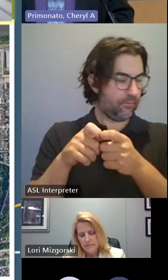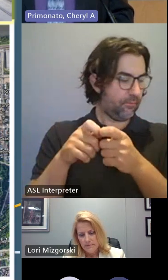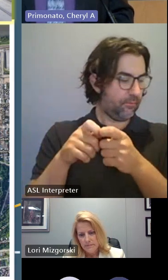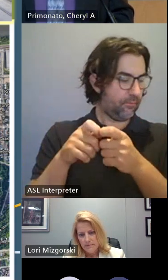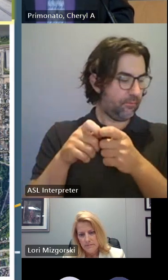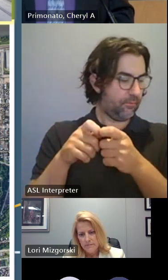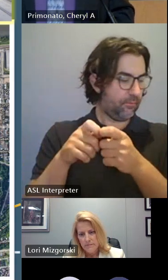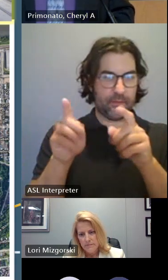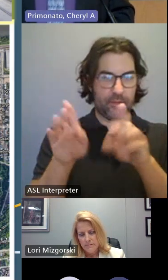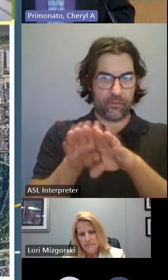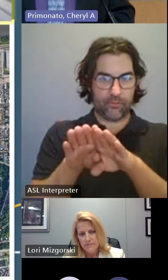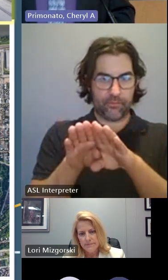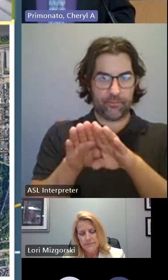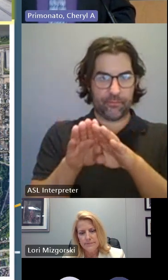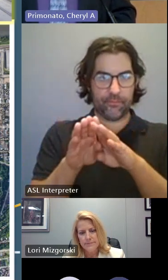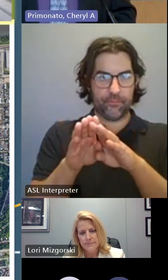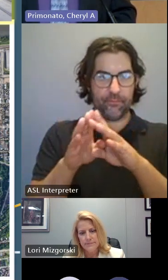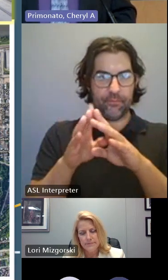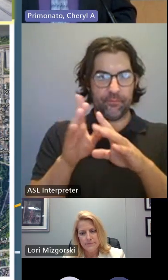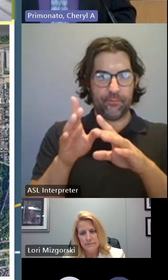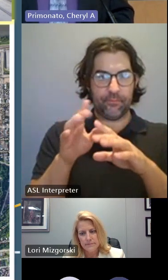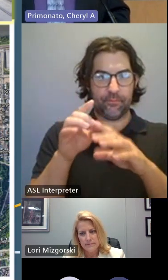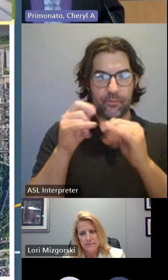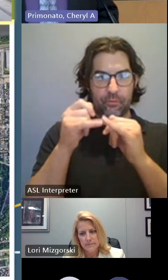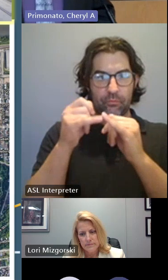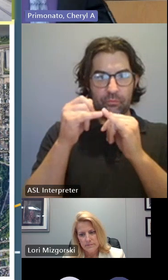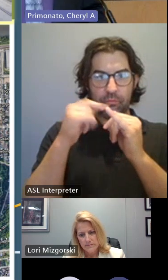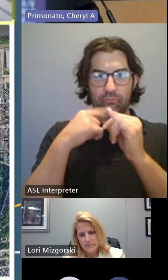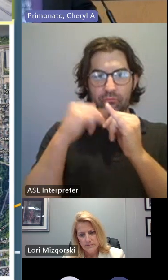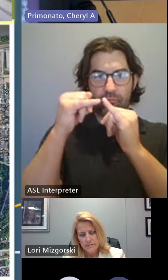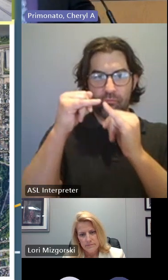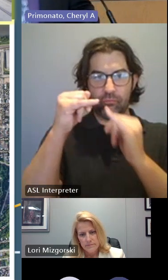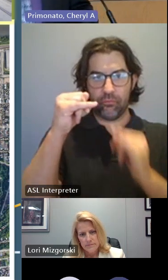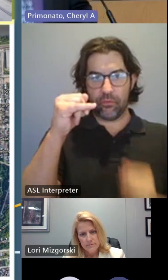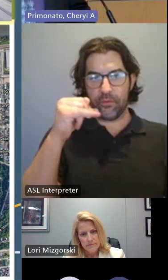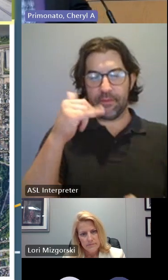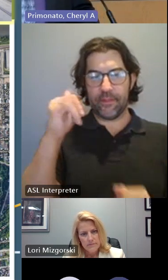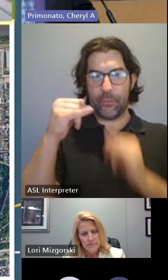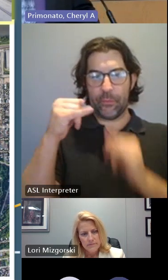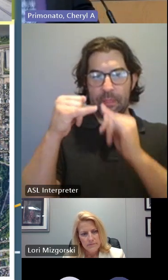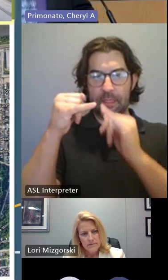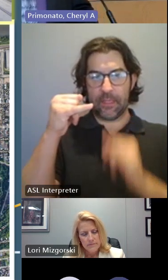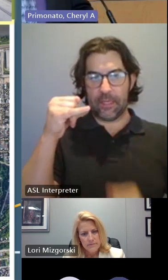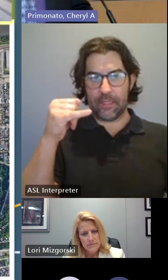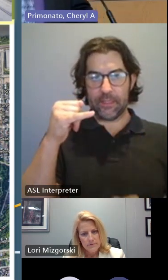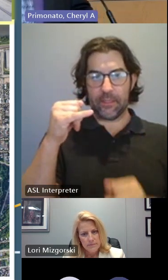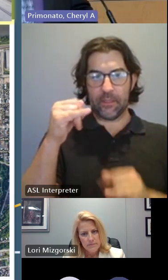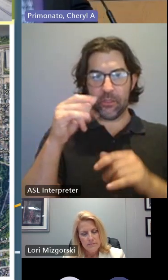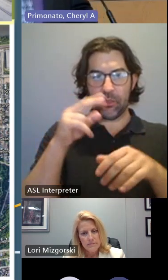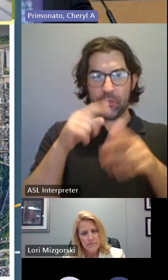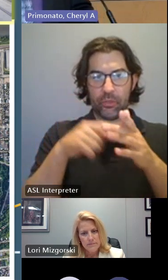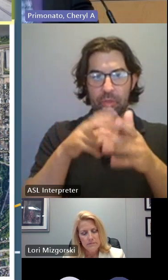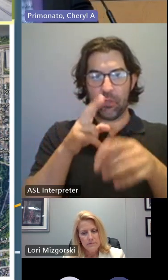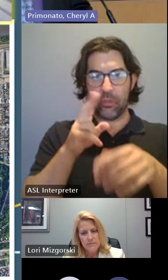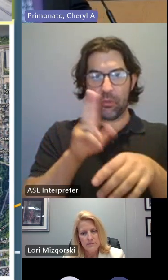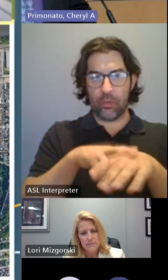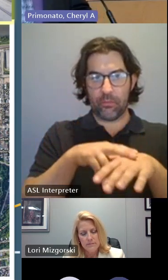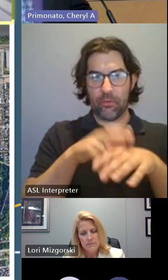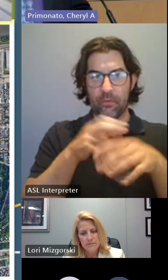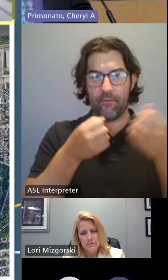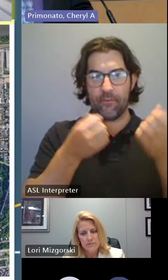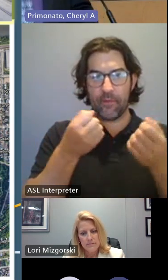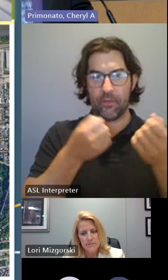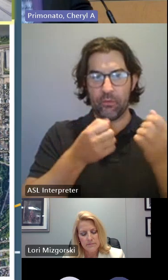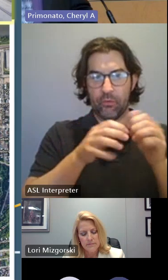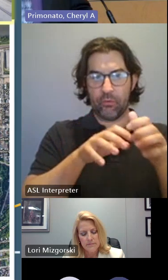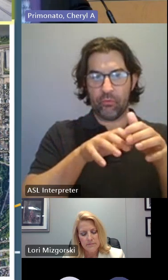closure. There's a dashed red line and a dashed yellow line that indicates normal vehicular